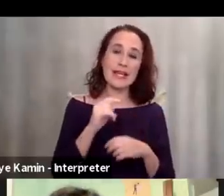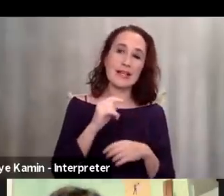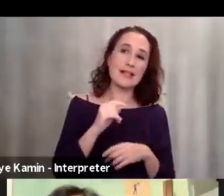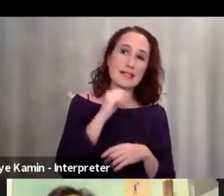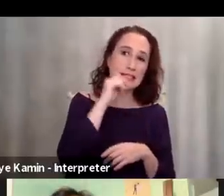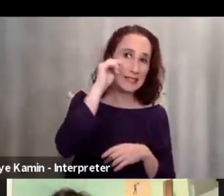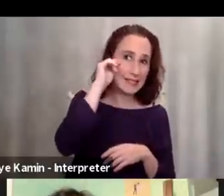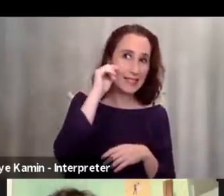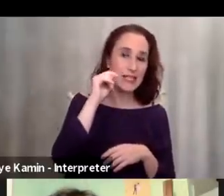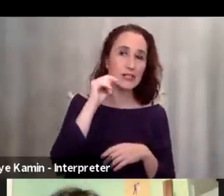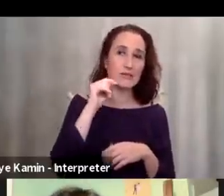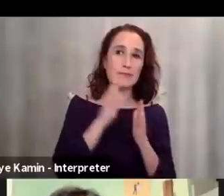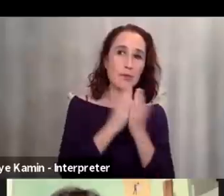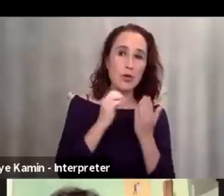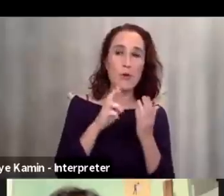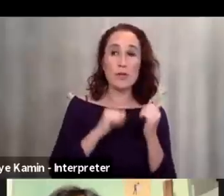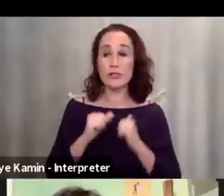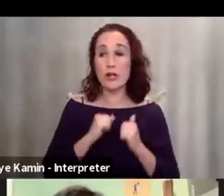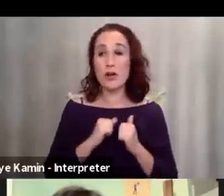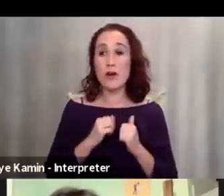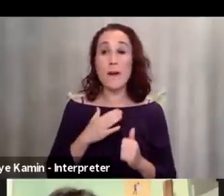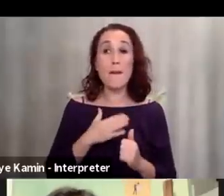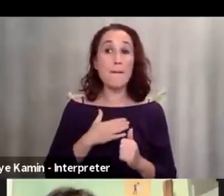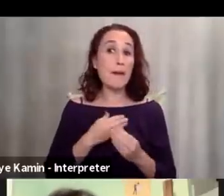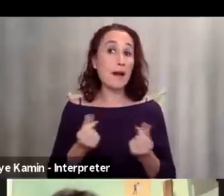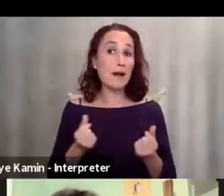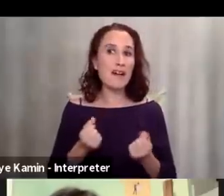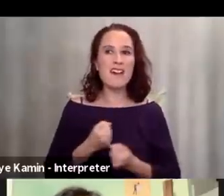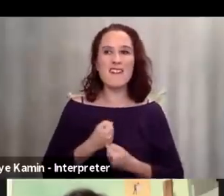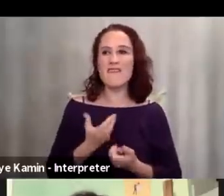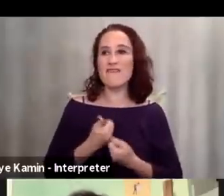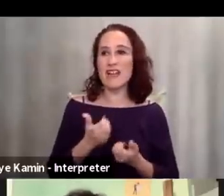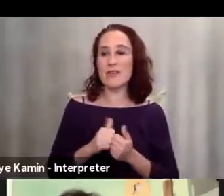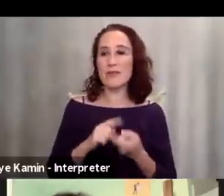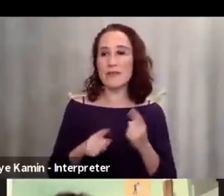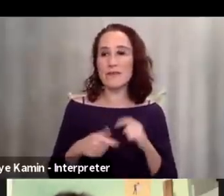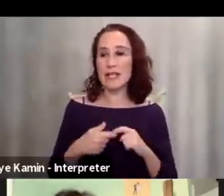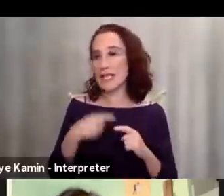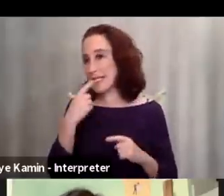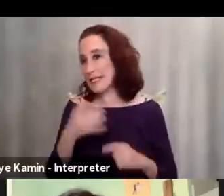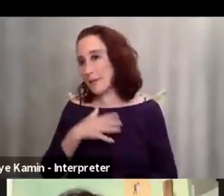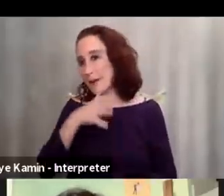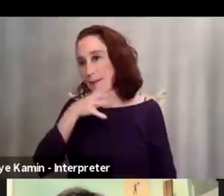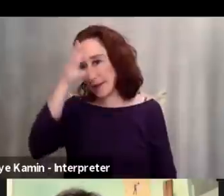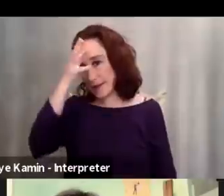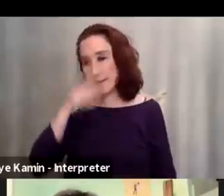saw many, my recourse was to vent about it with my friends, tell my parents, put it away, just keep